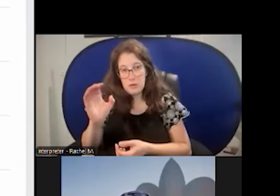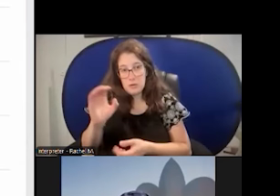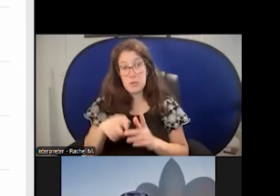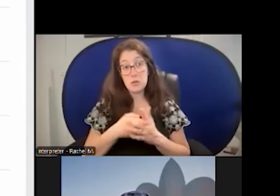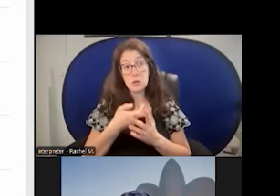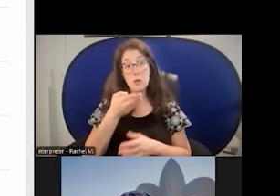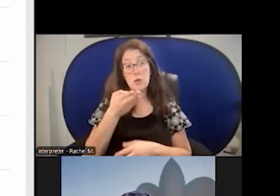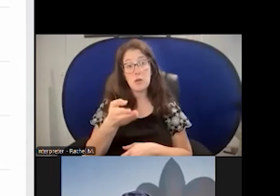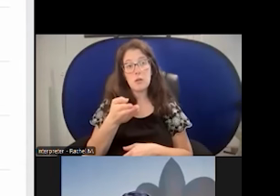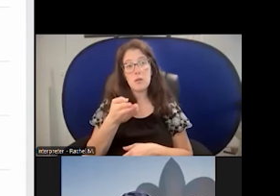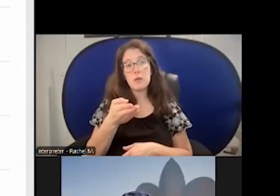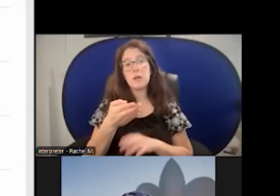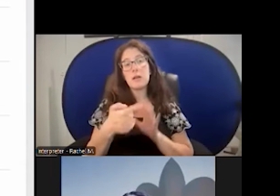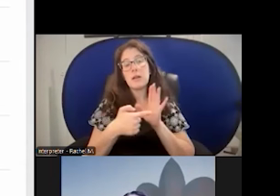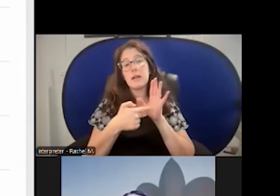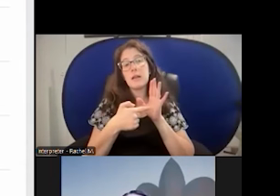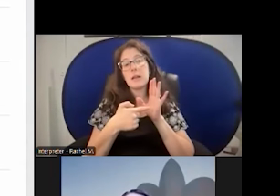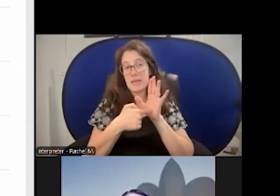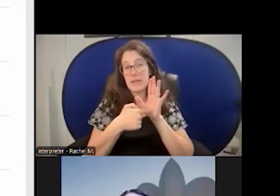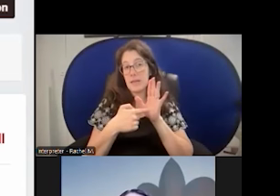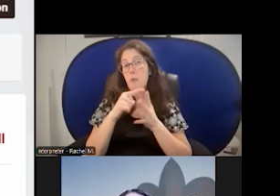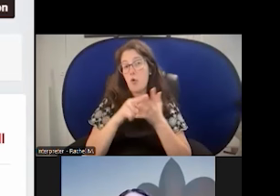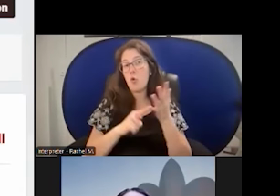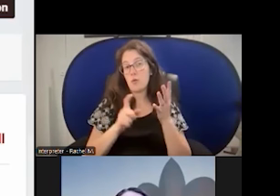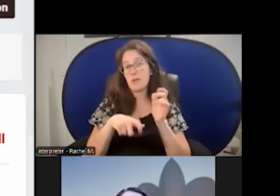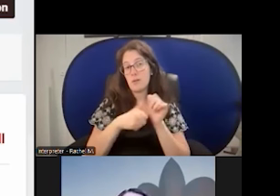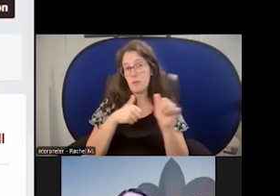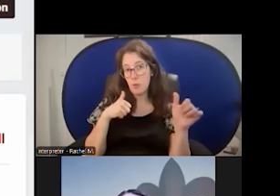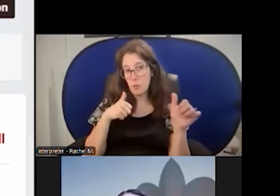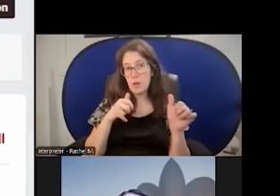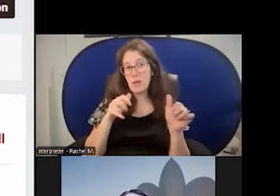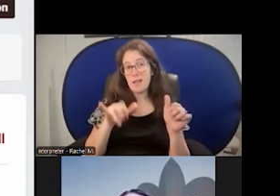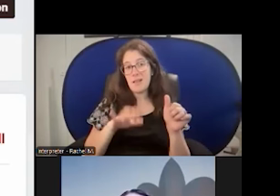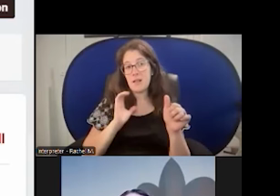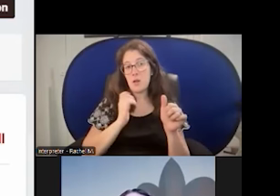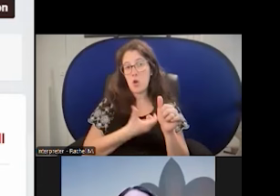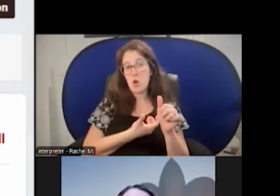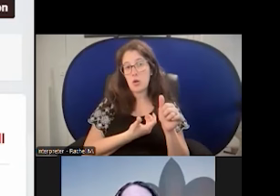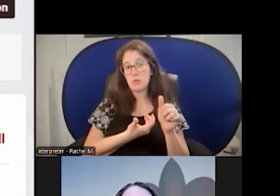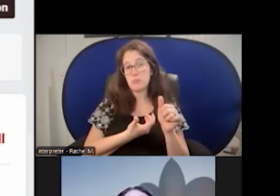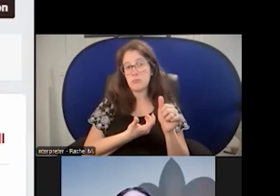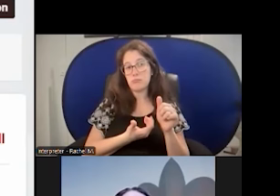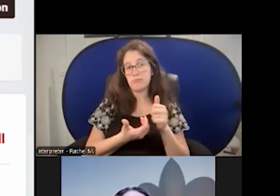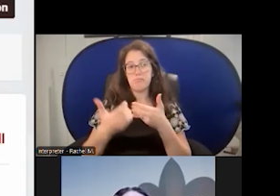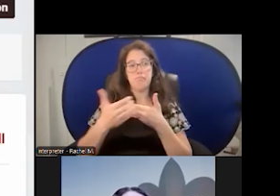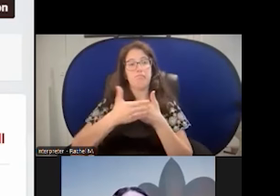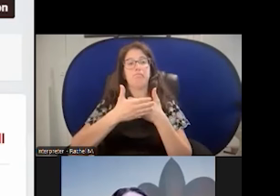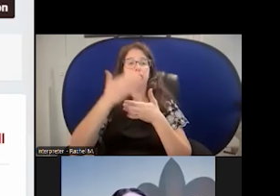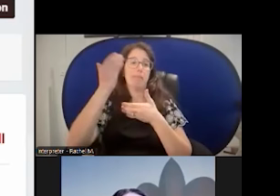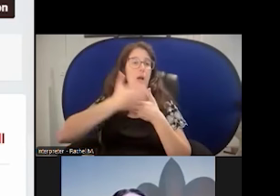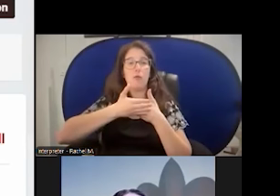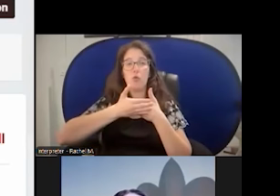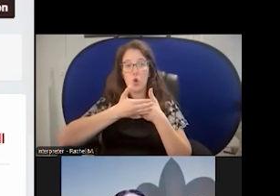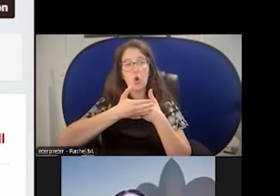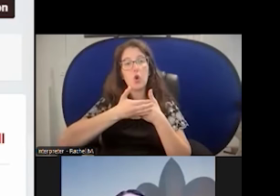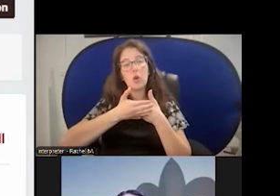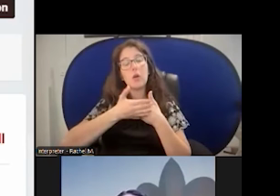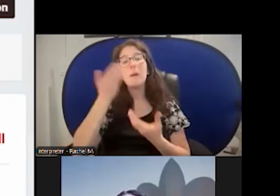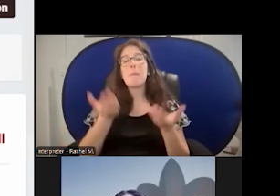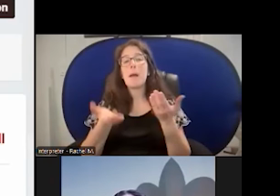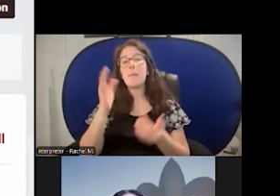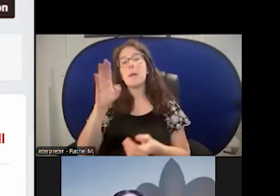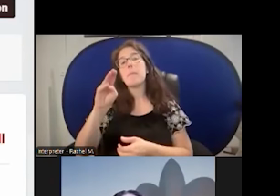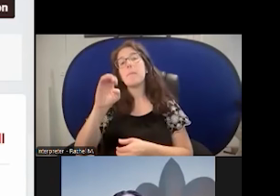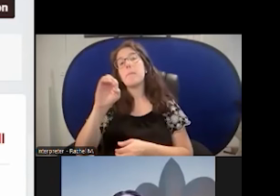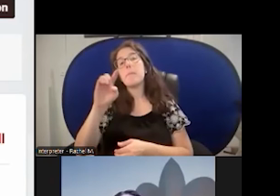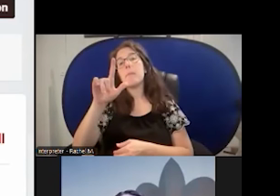the examples to avoid. This is sort of our skin on top of our Moodle instance. Your Moodle instance might look a little bit different, have